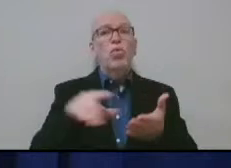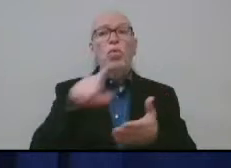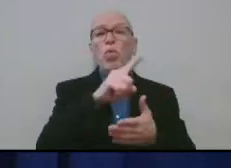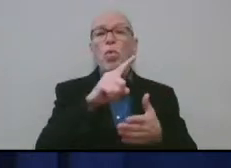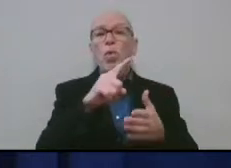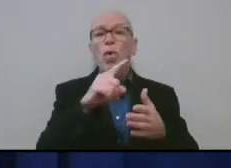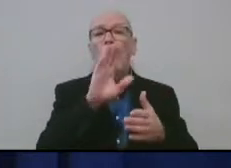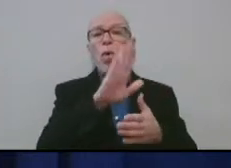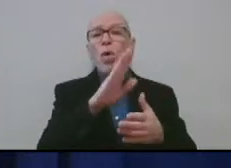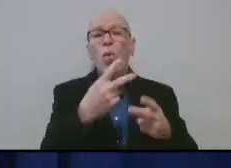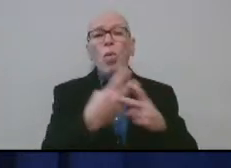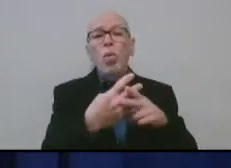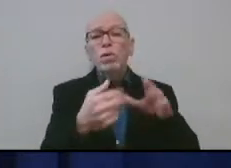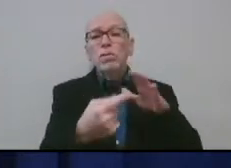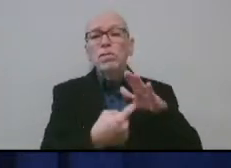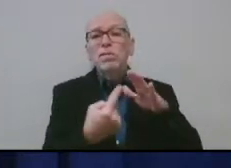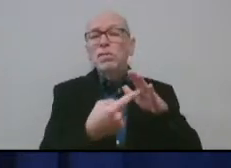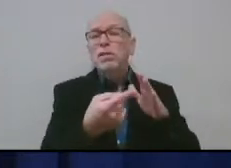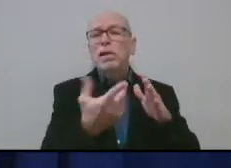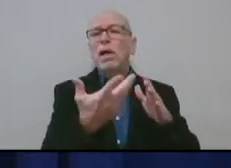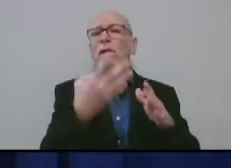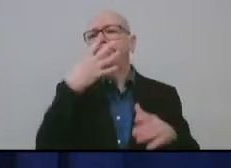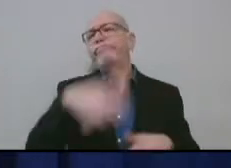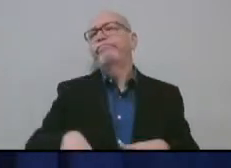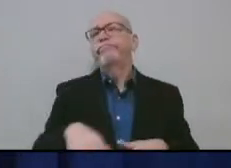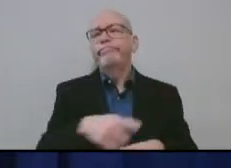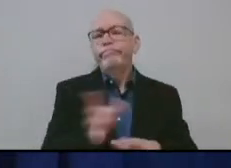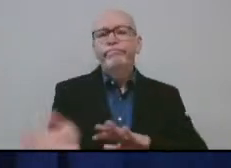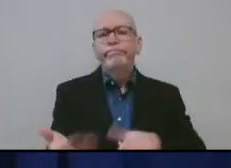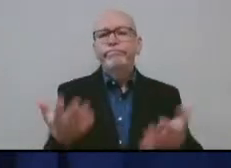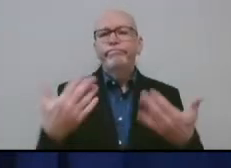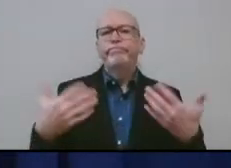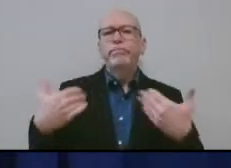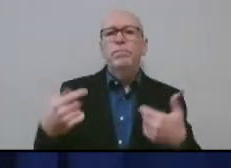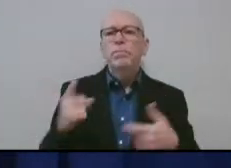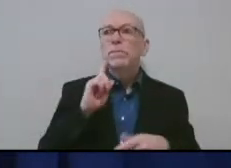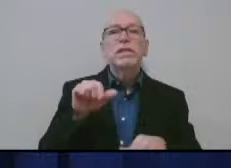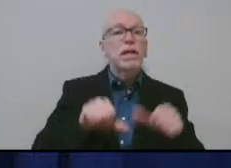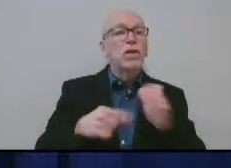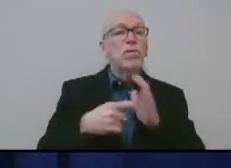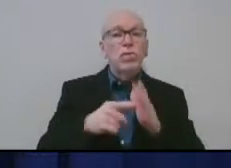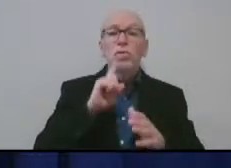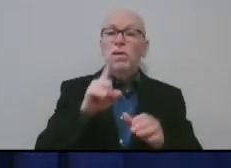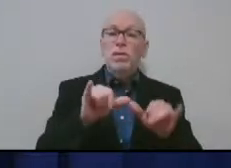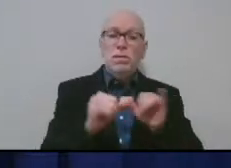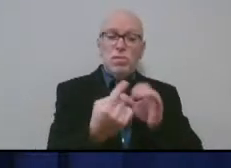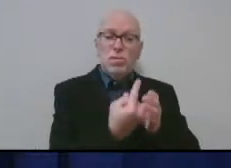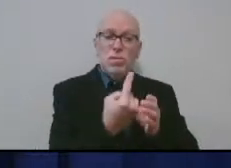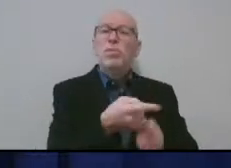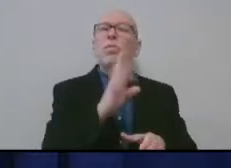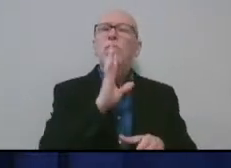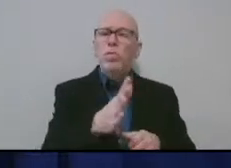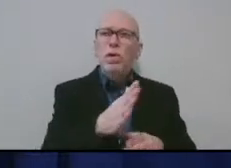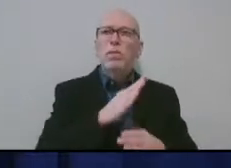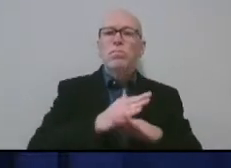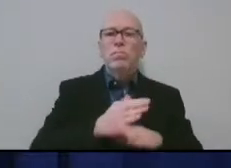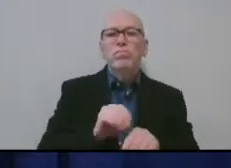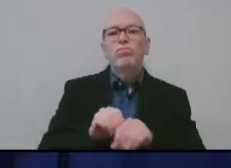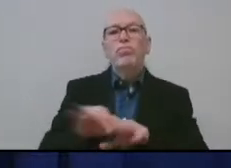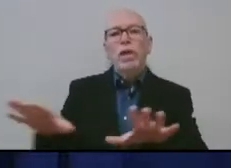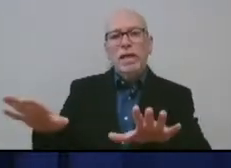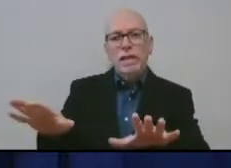protocols for their in-class exposures. The science clearly shows that quarantine helps prevent further spread of